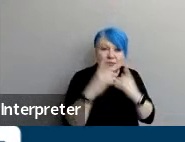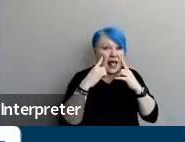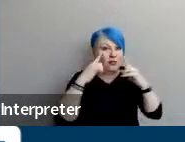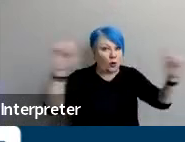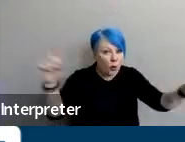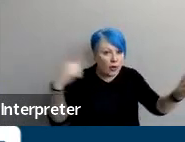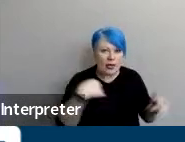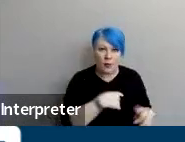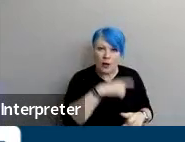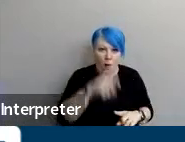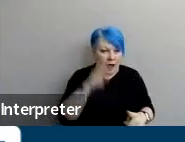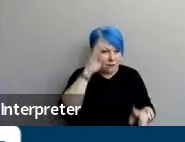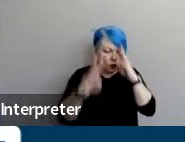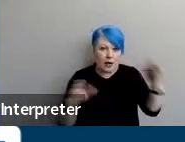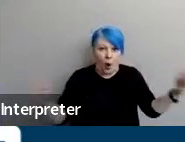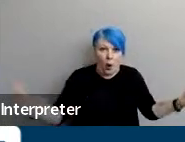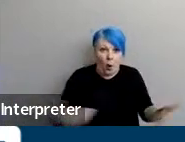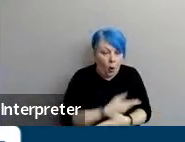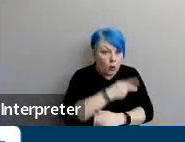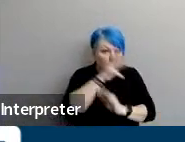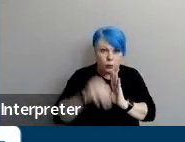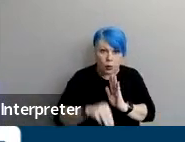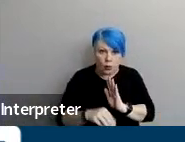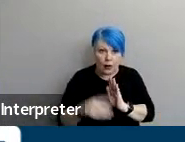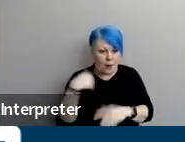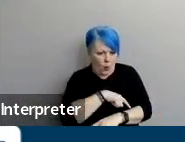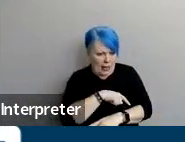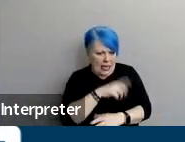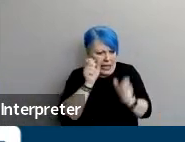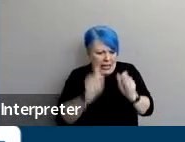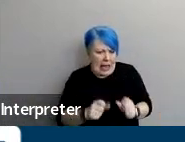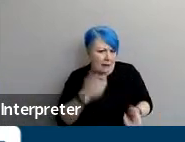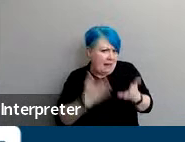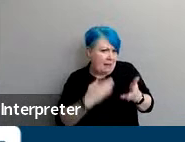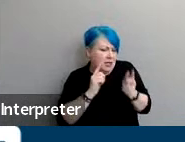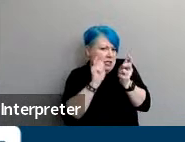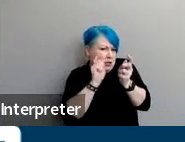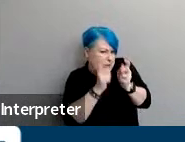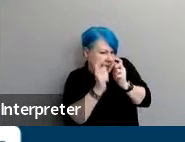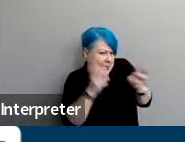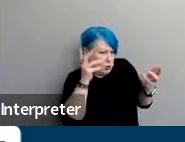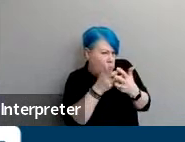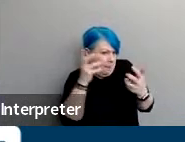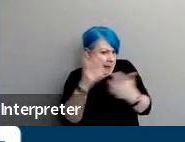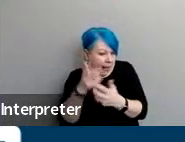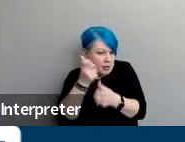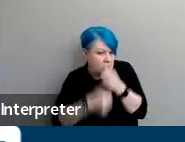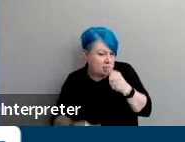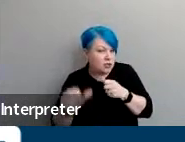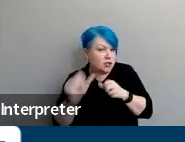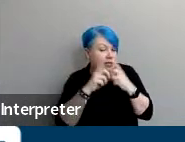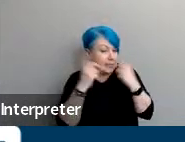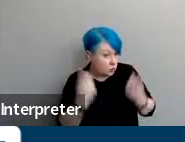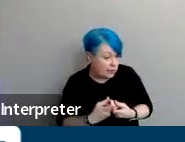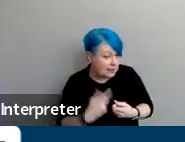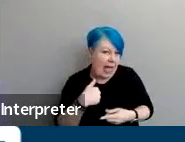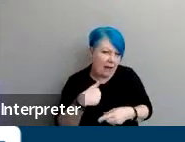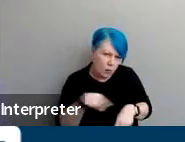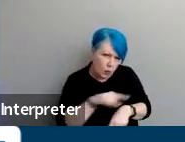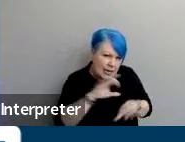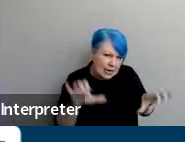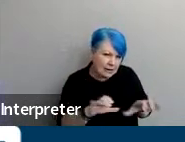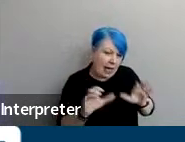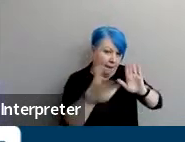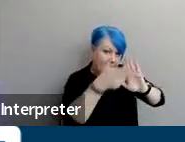have to tweak it, but we wouldn't have to, and I'm just wondering, have we done that yet? We have not, but what we will be doing in the fall through